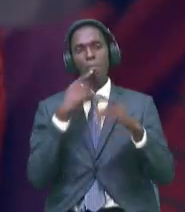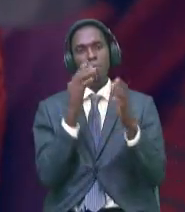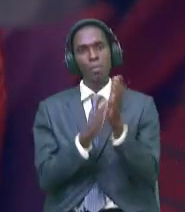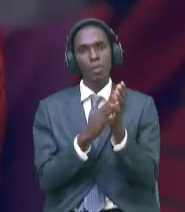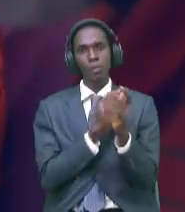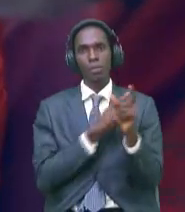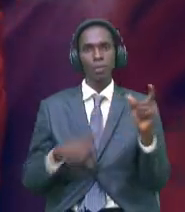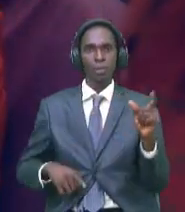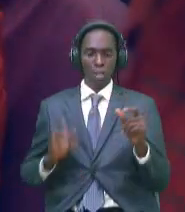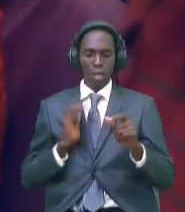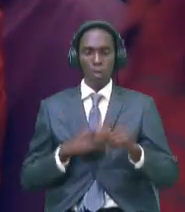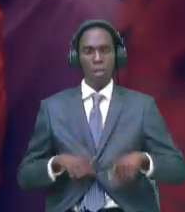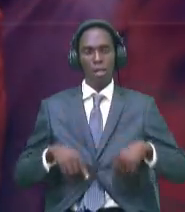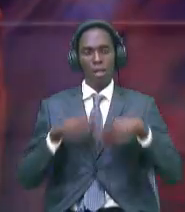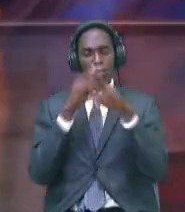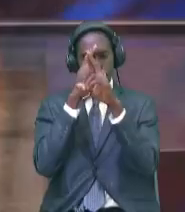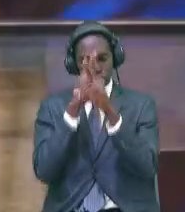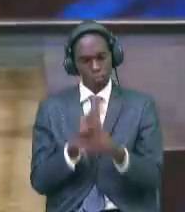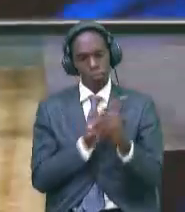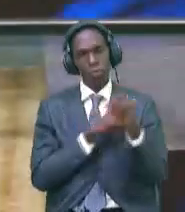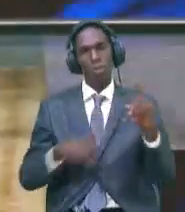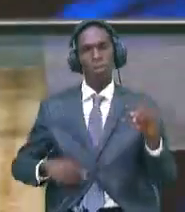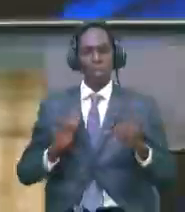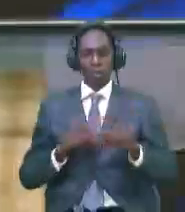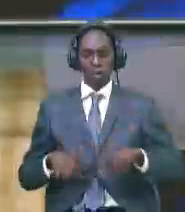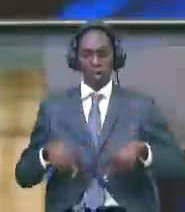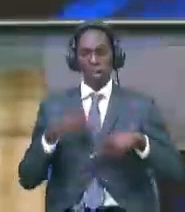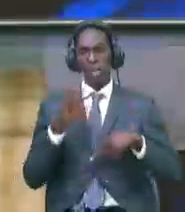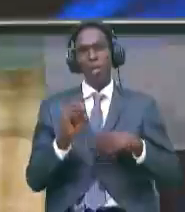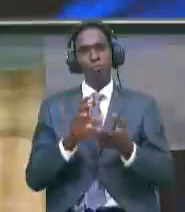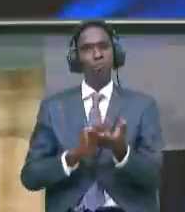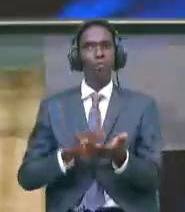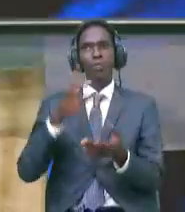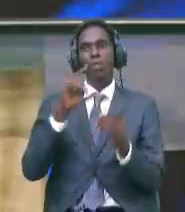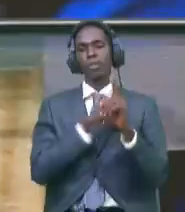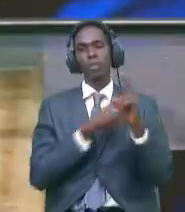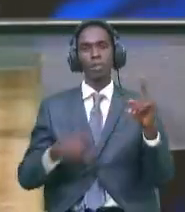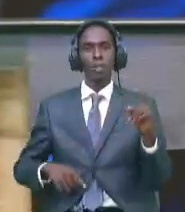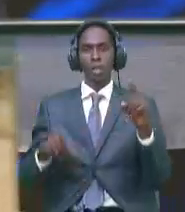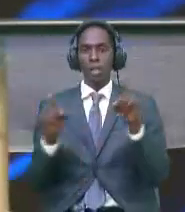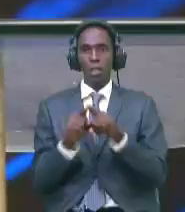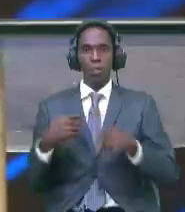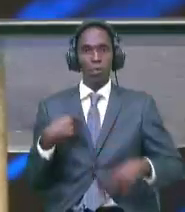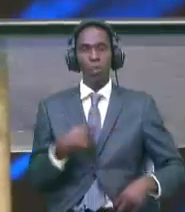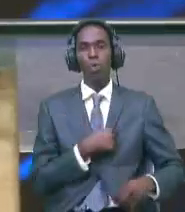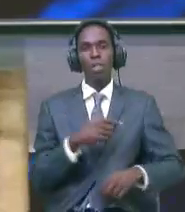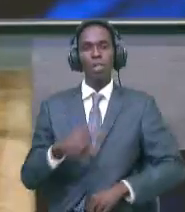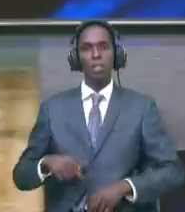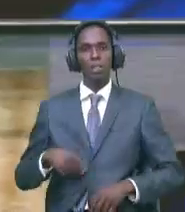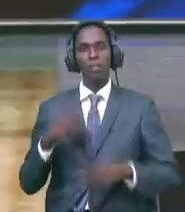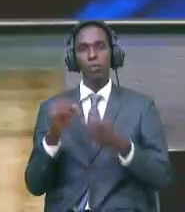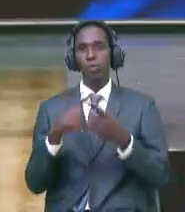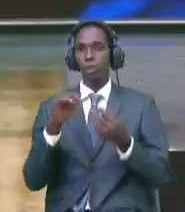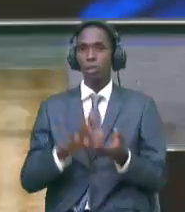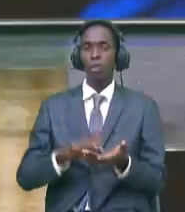Our lives honor the Lord. Our lives glorify the Lord. And as we live to the glory of